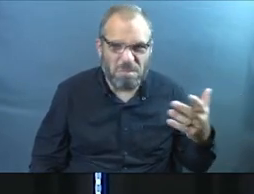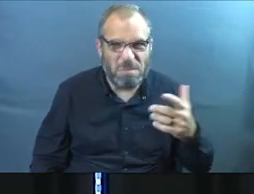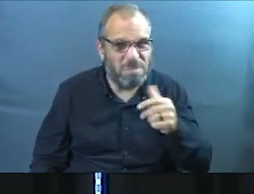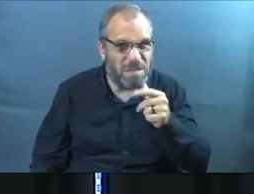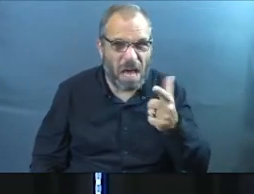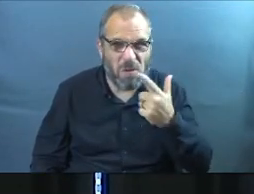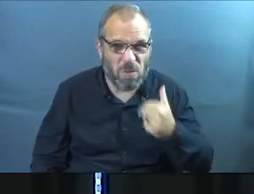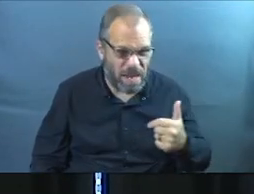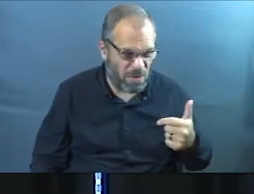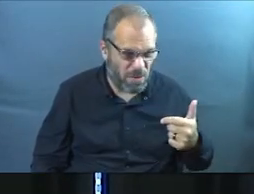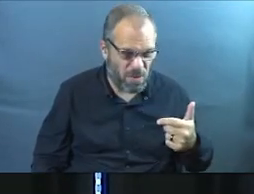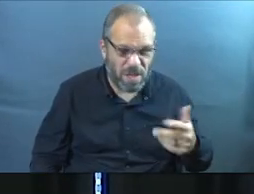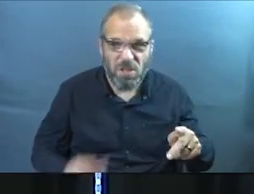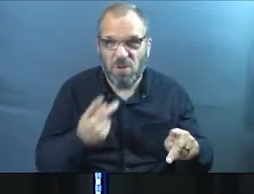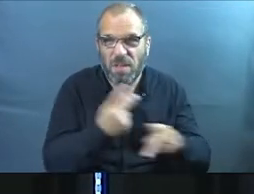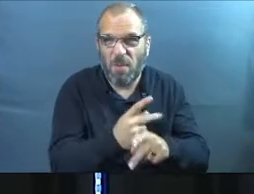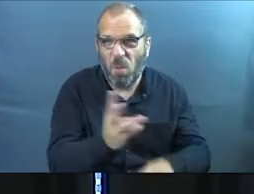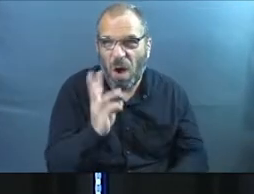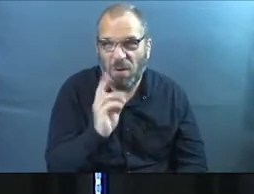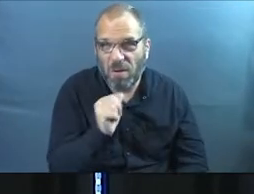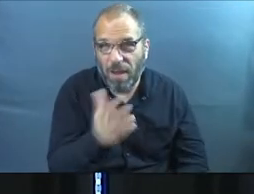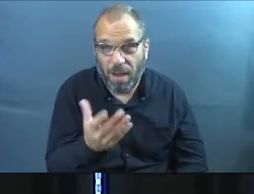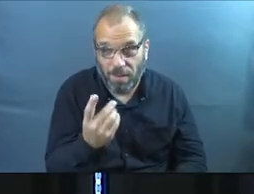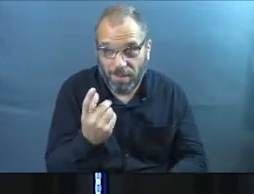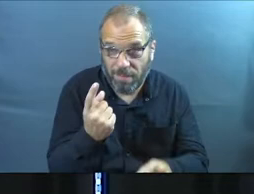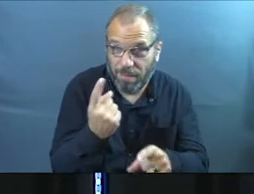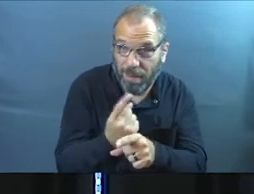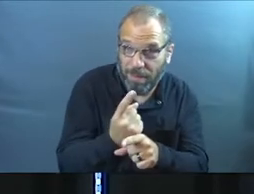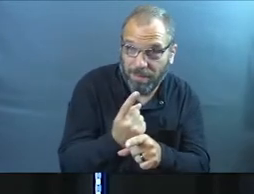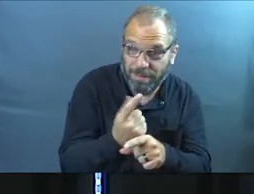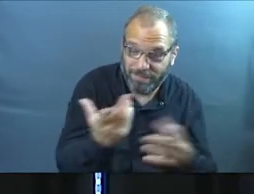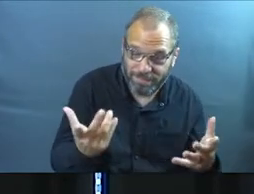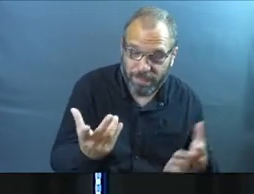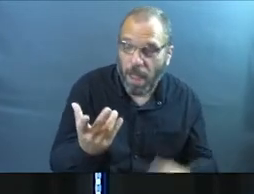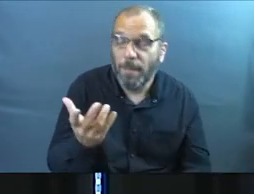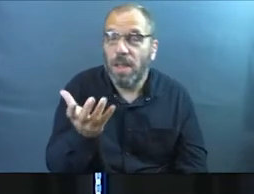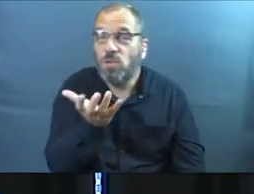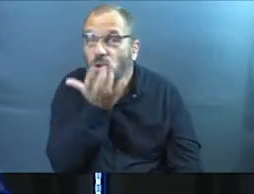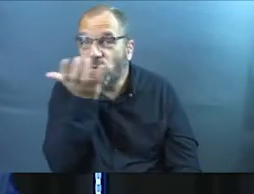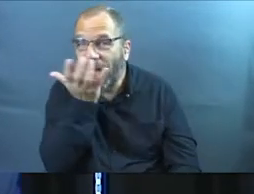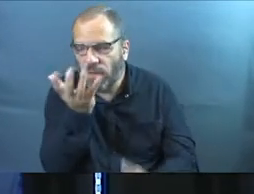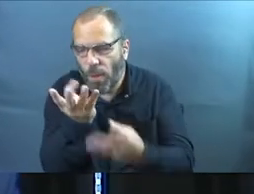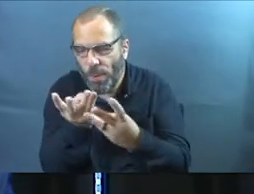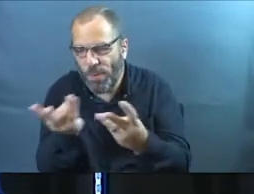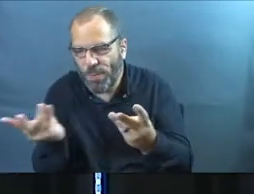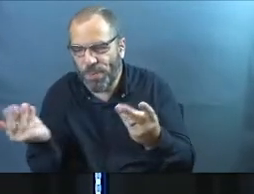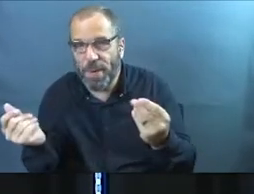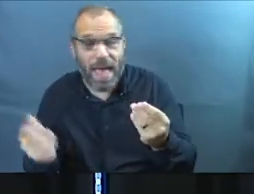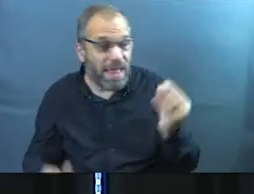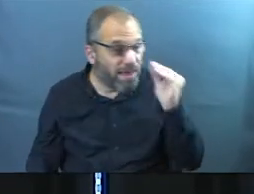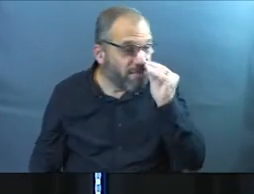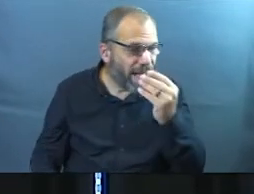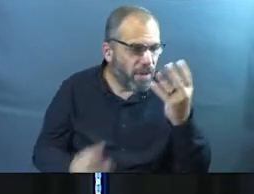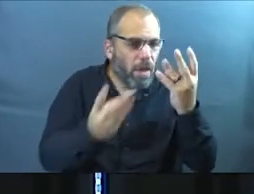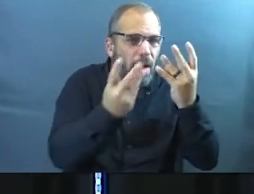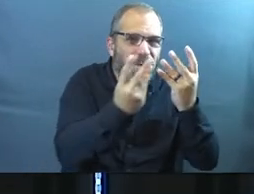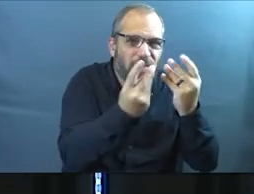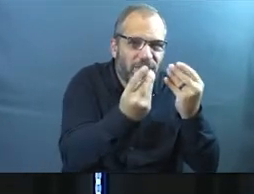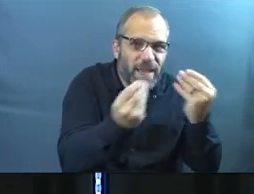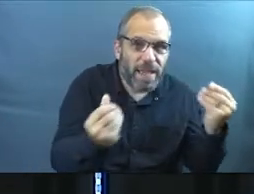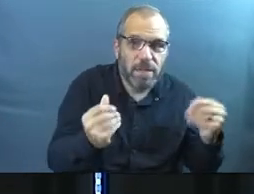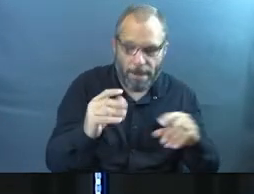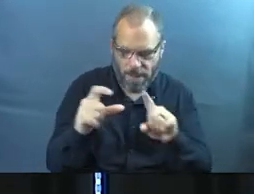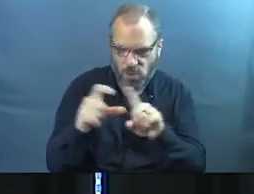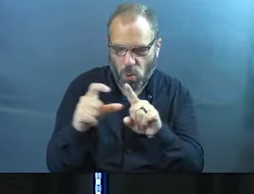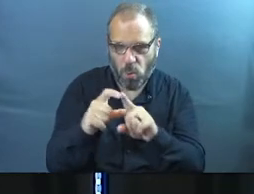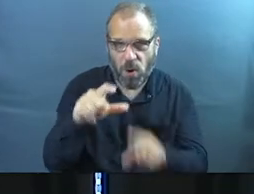days, depending on whether you watered them or not. Amen? Yes? The grass withers and the flower fades, but